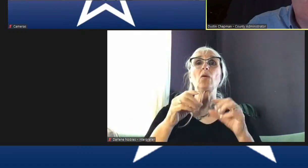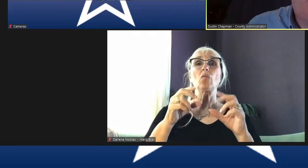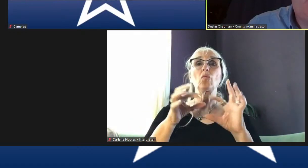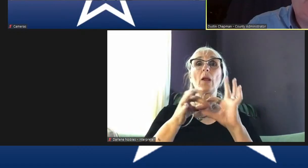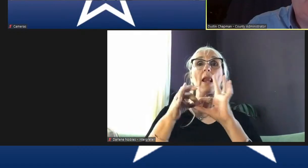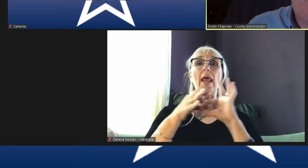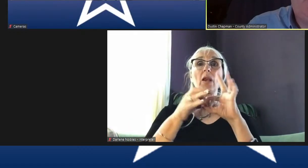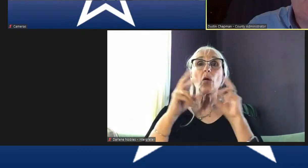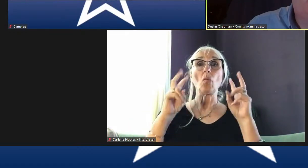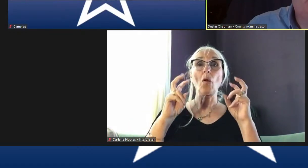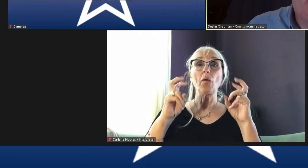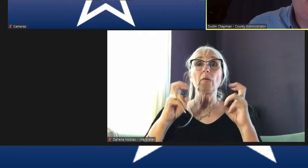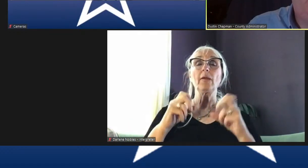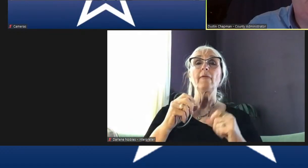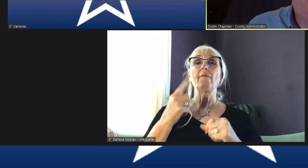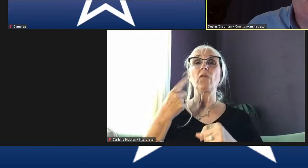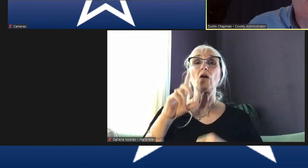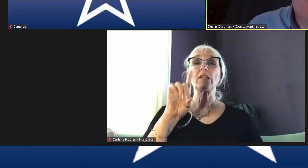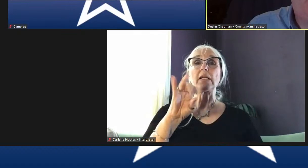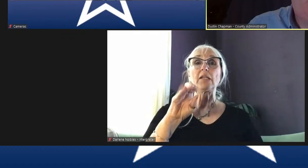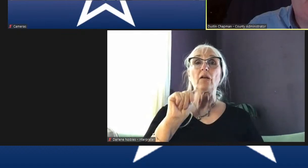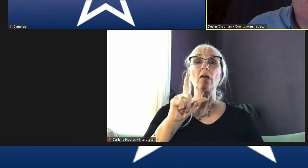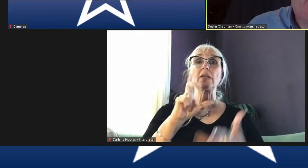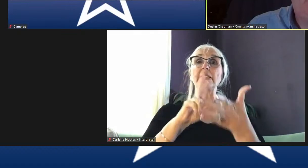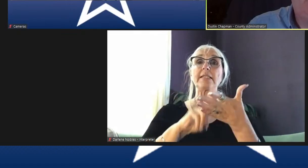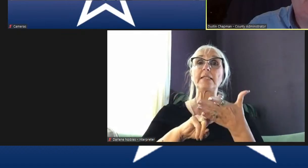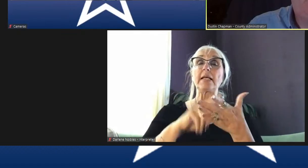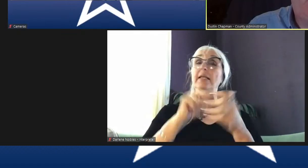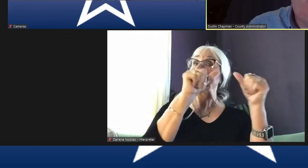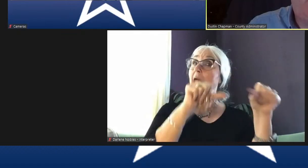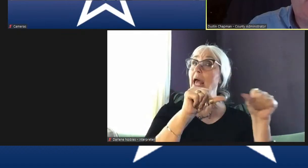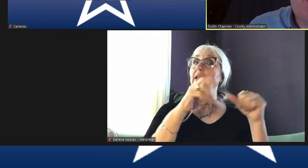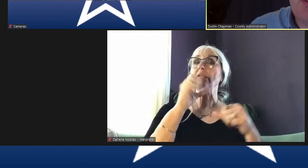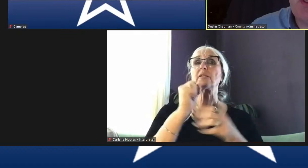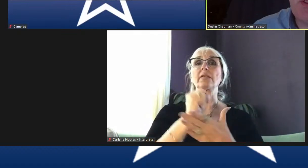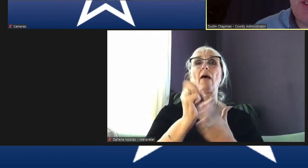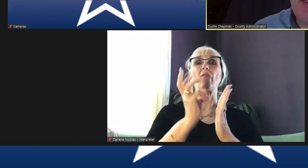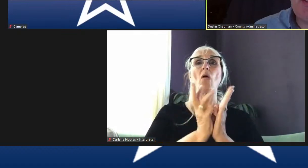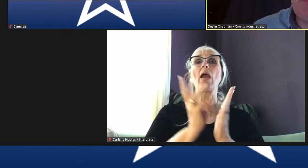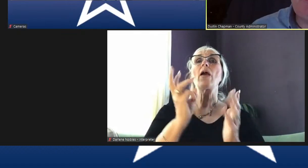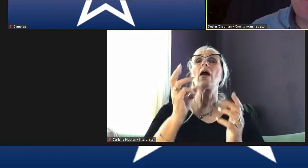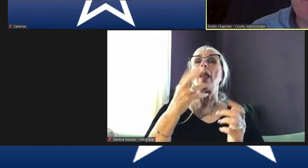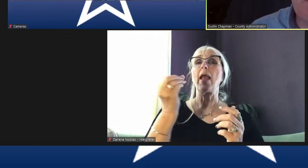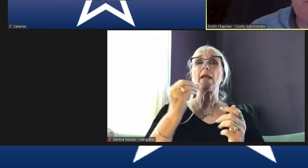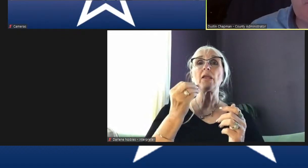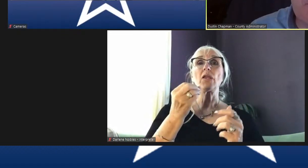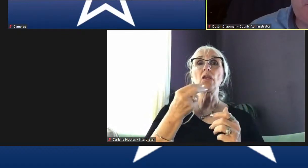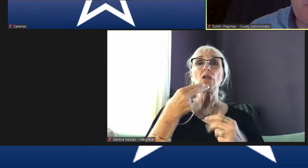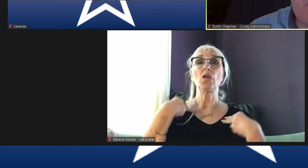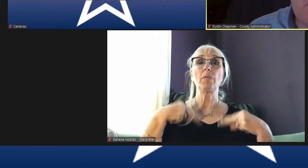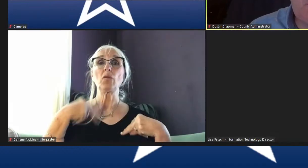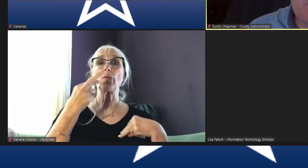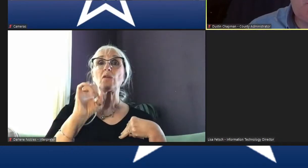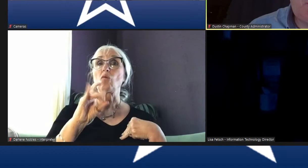Inplug Incorporated for digital signage and display software licenses for human resources. Lisa?